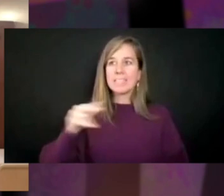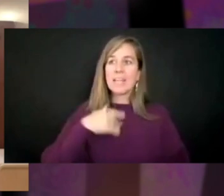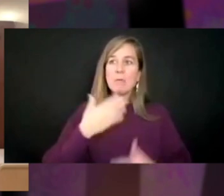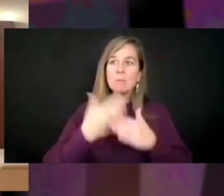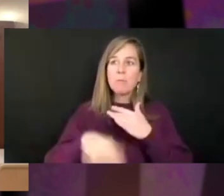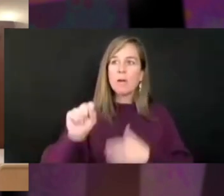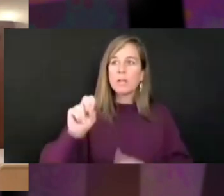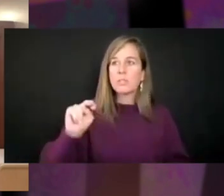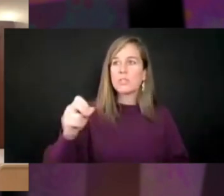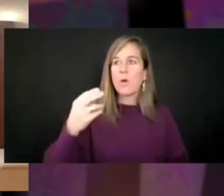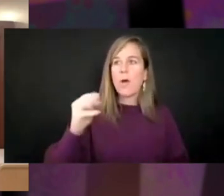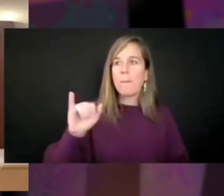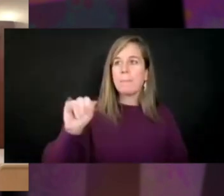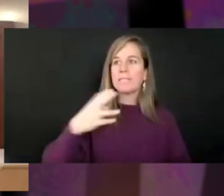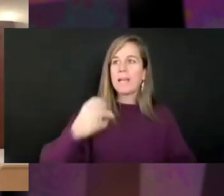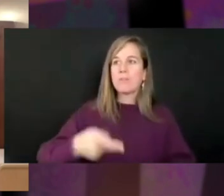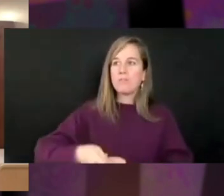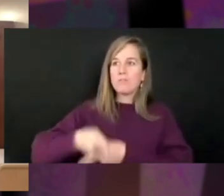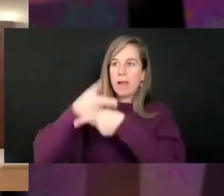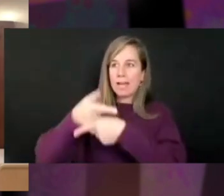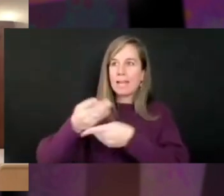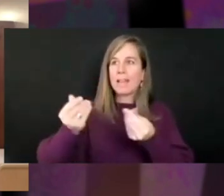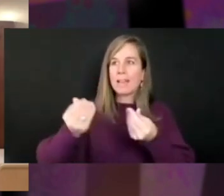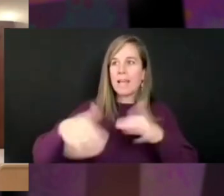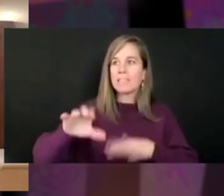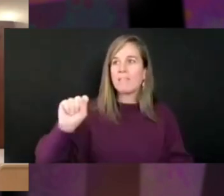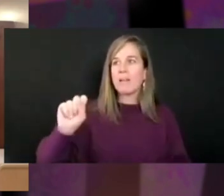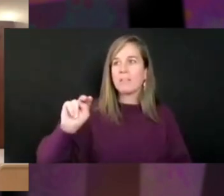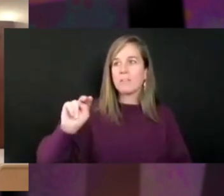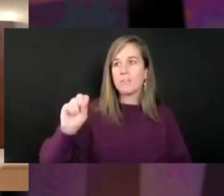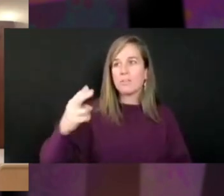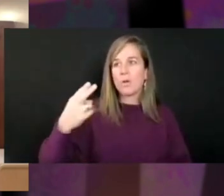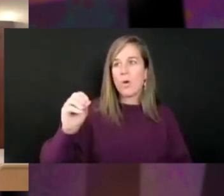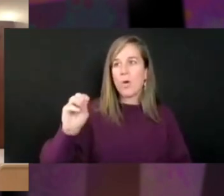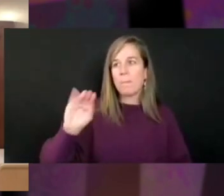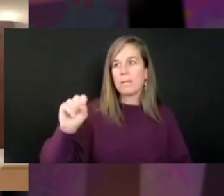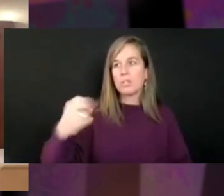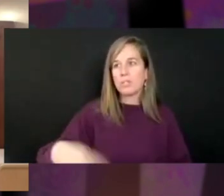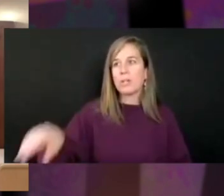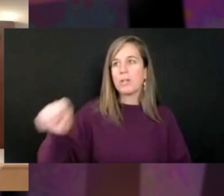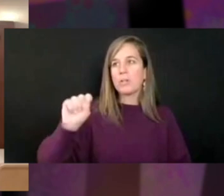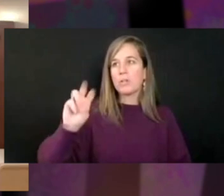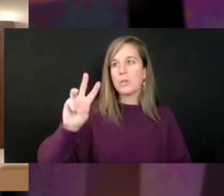raised in the lands of the Snohomish, Swinomish, Wadab, and Dokto'opsh or Duwamish.